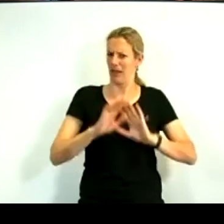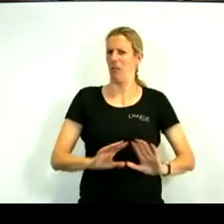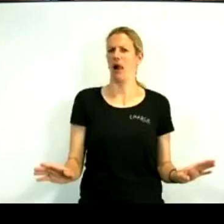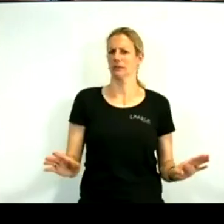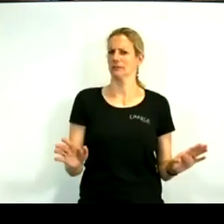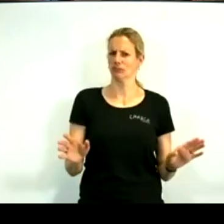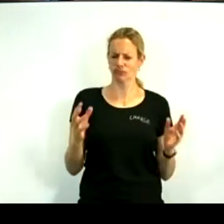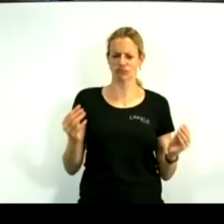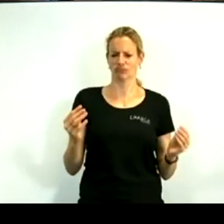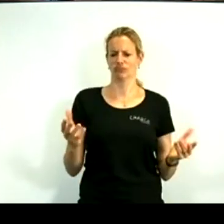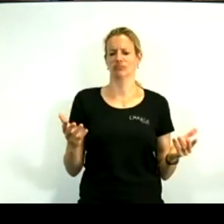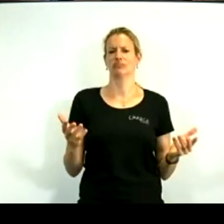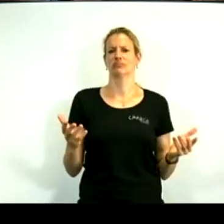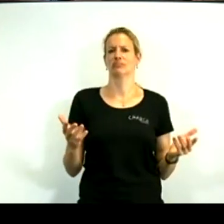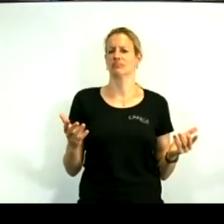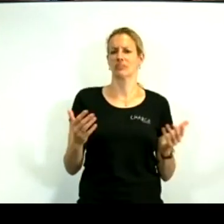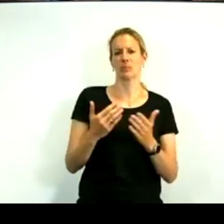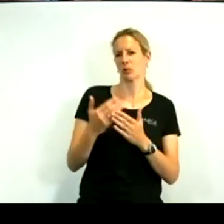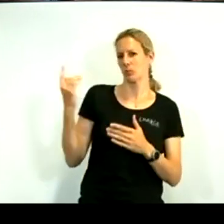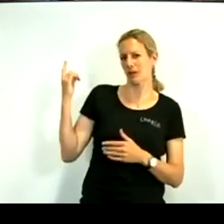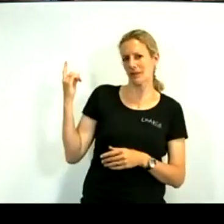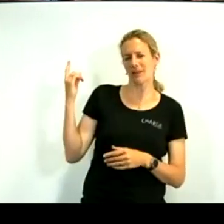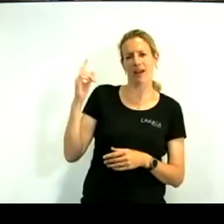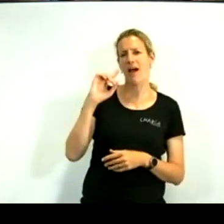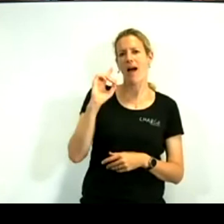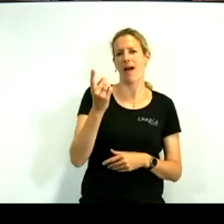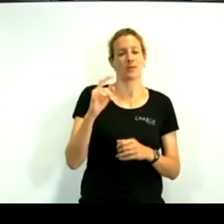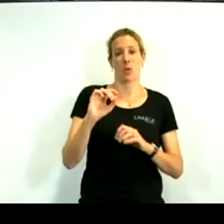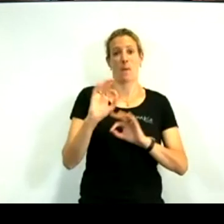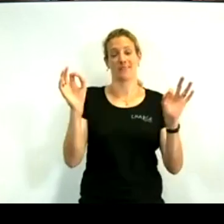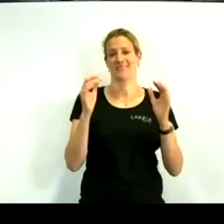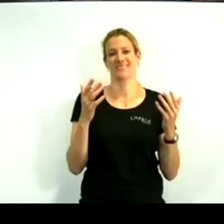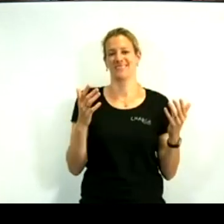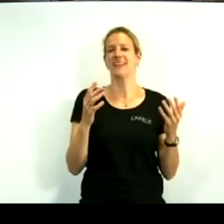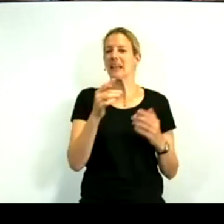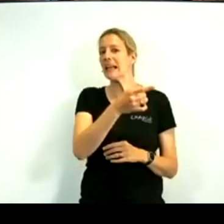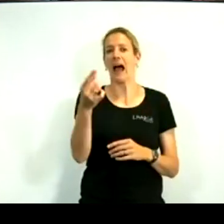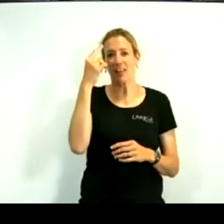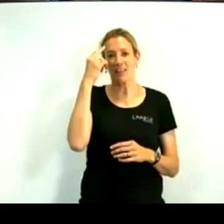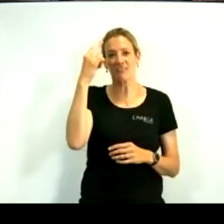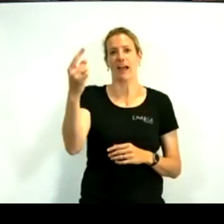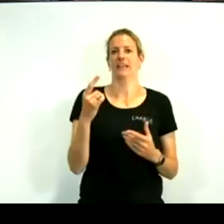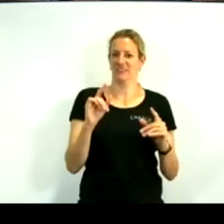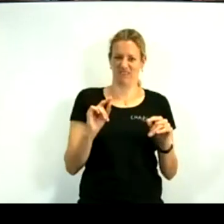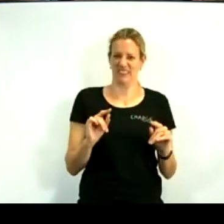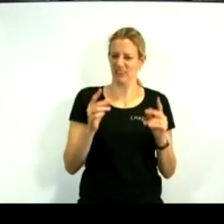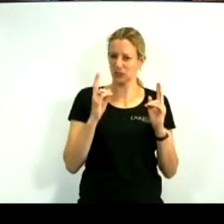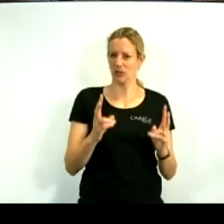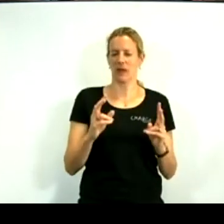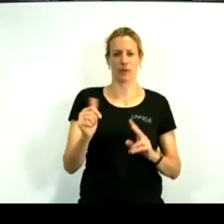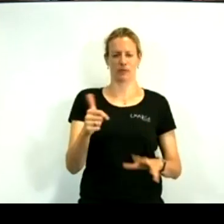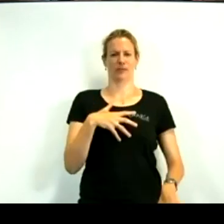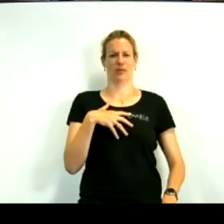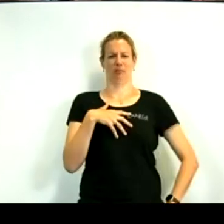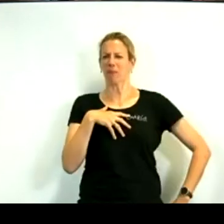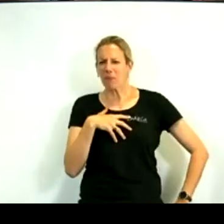even better. And again, we know what's happened here, but we laugh because that looks like the